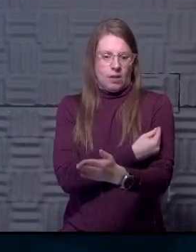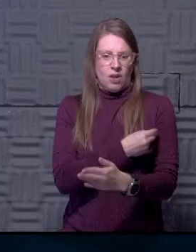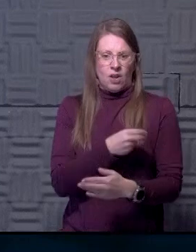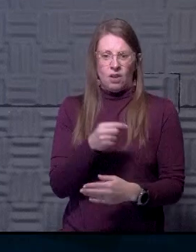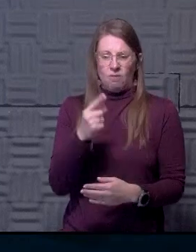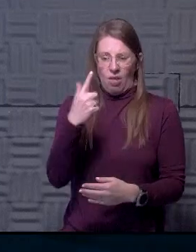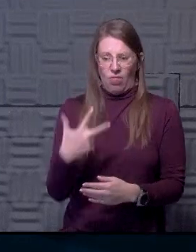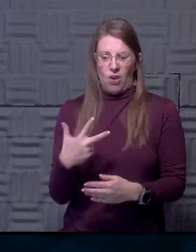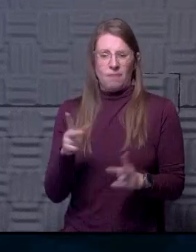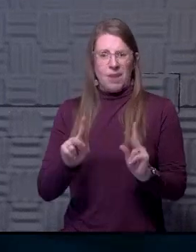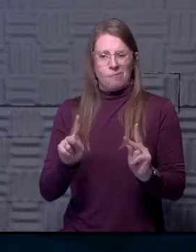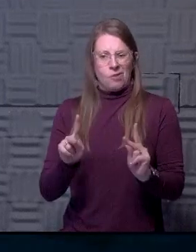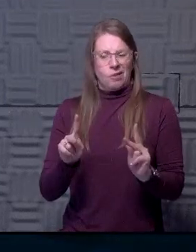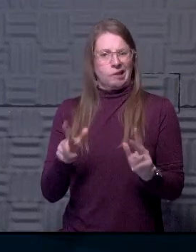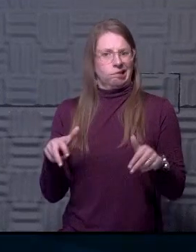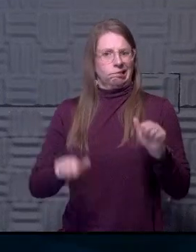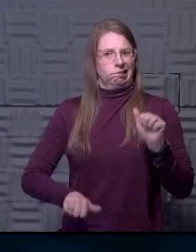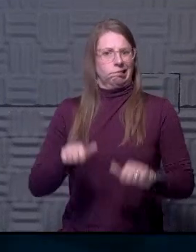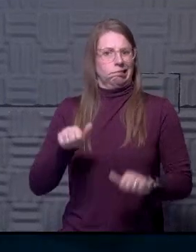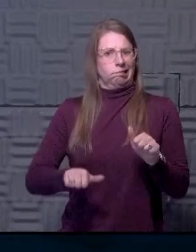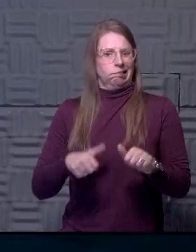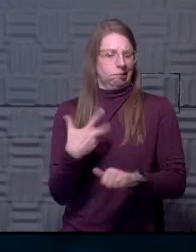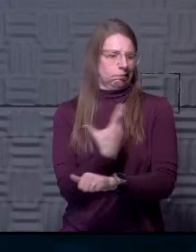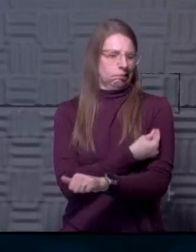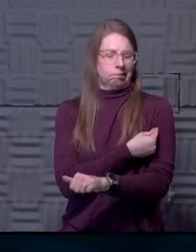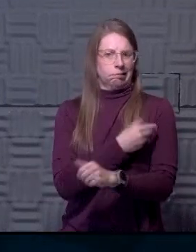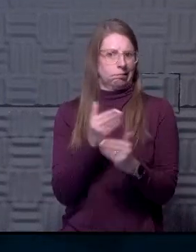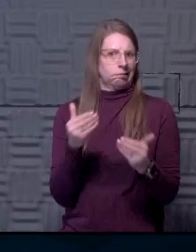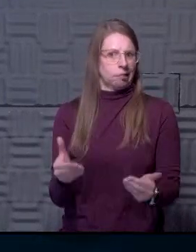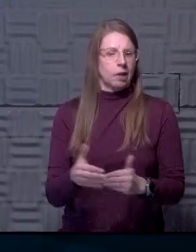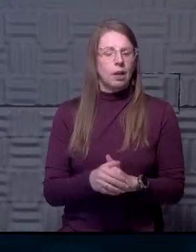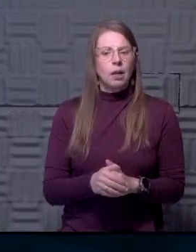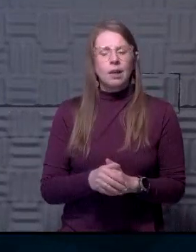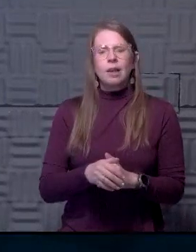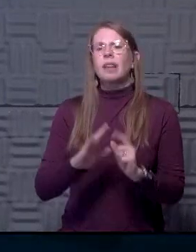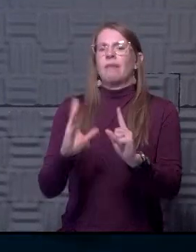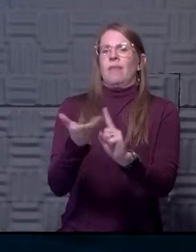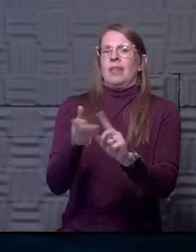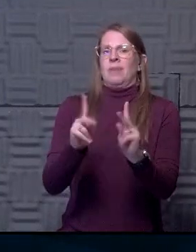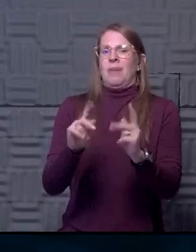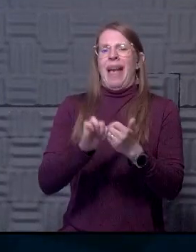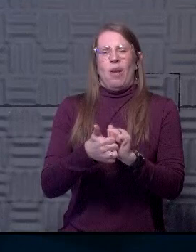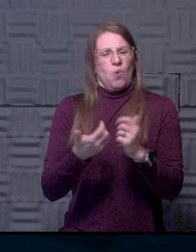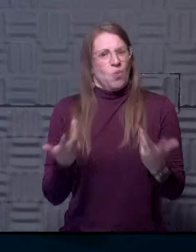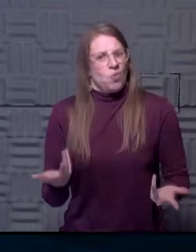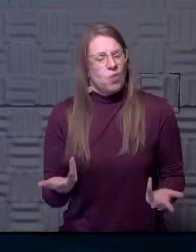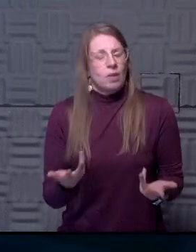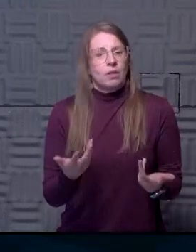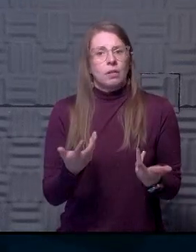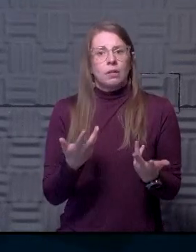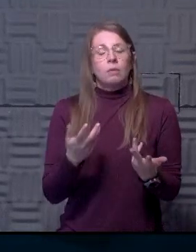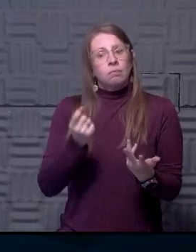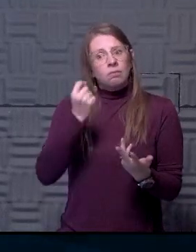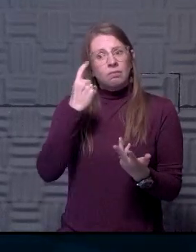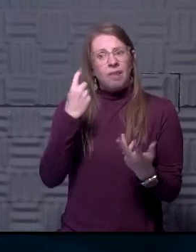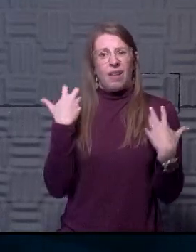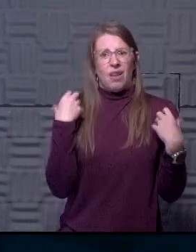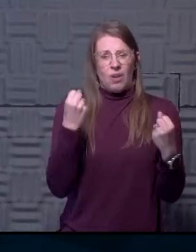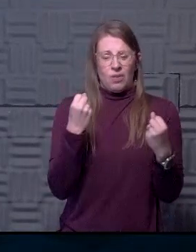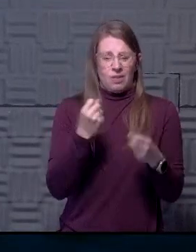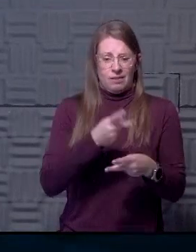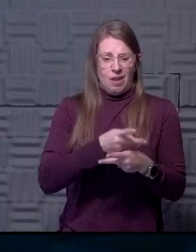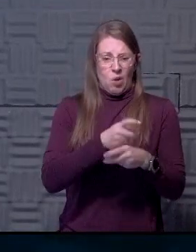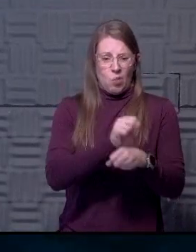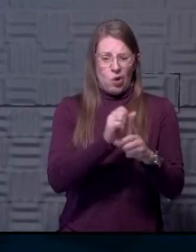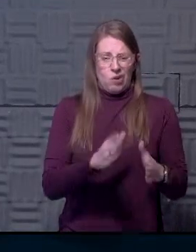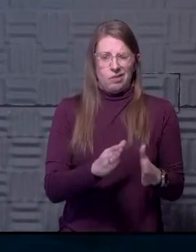people that are a little vaccine hesitant. What is it going to take to get folks convinced to do that when you see that even among healthcare workers? And then